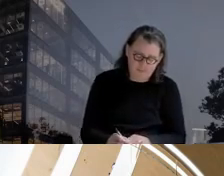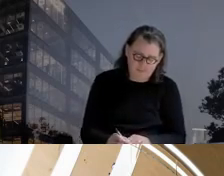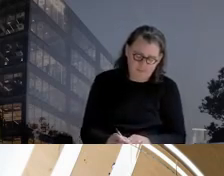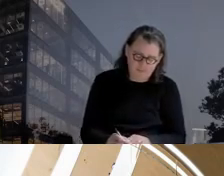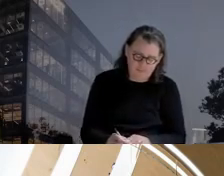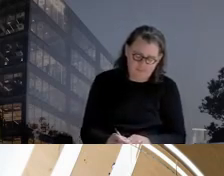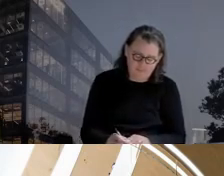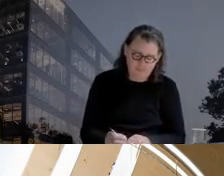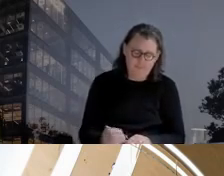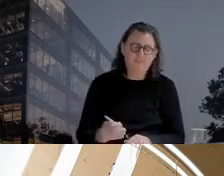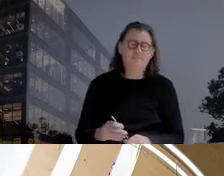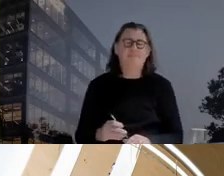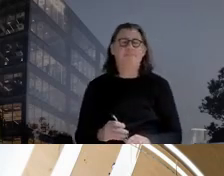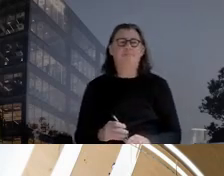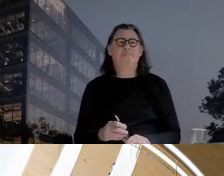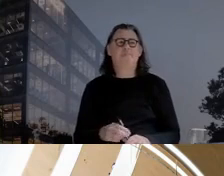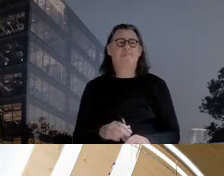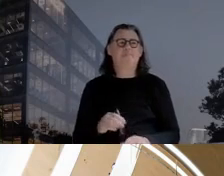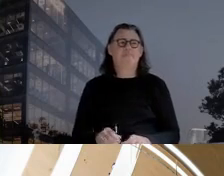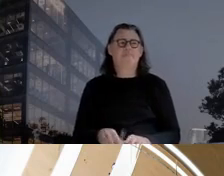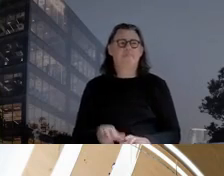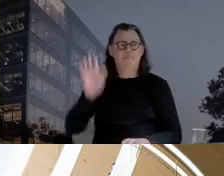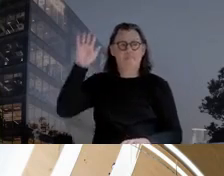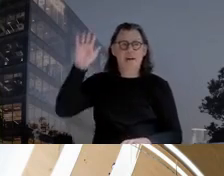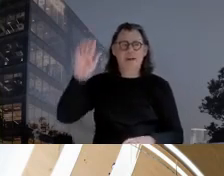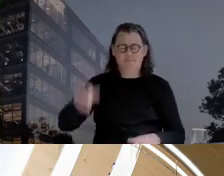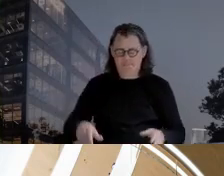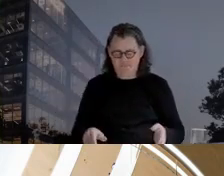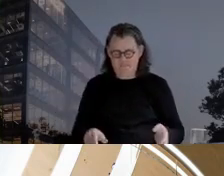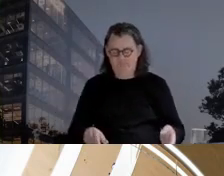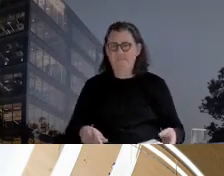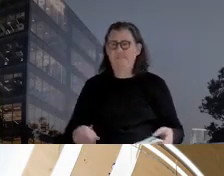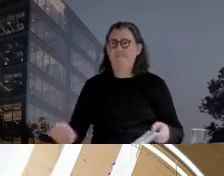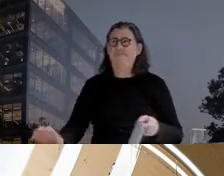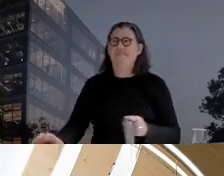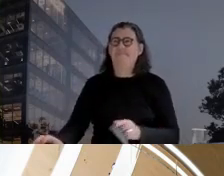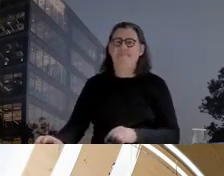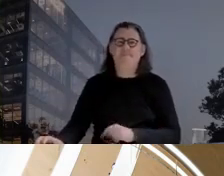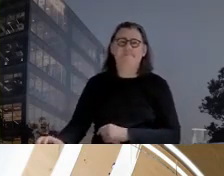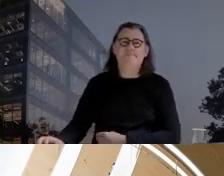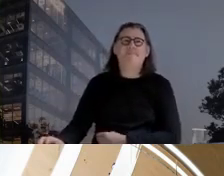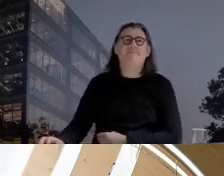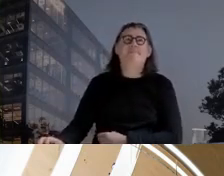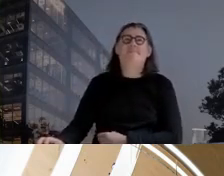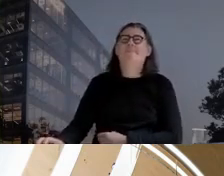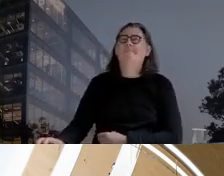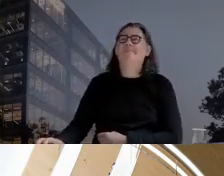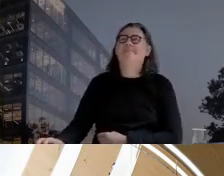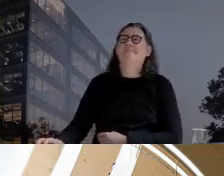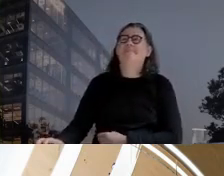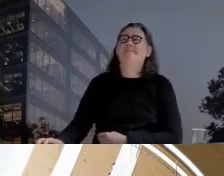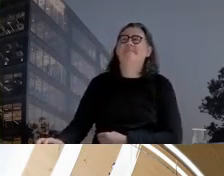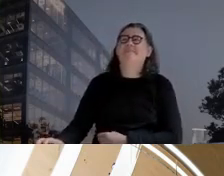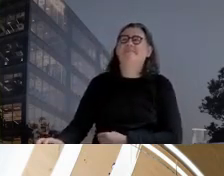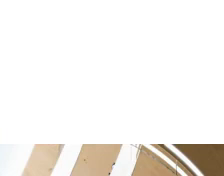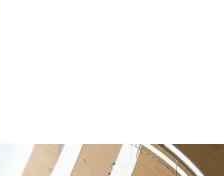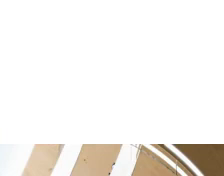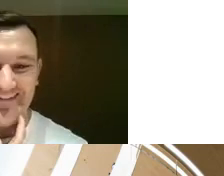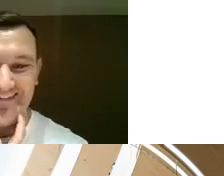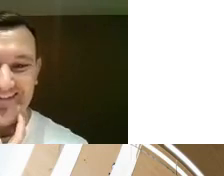very much. Awesome. Thanks, guys. Bye. You can just close your browser.